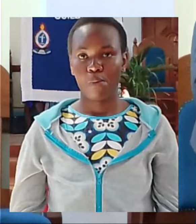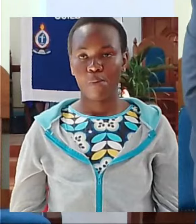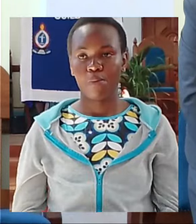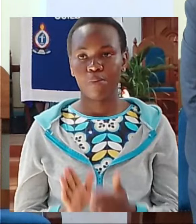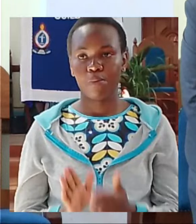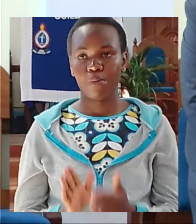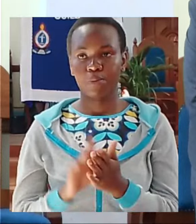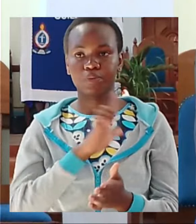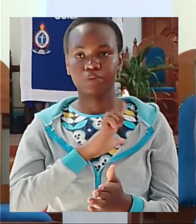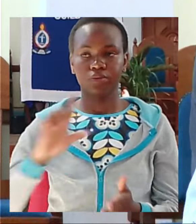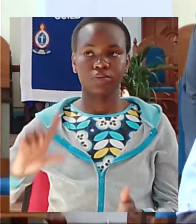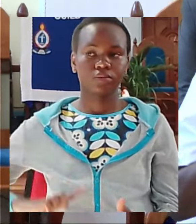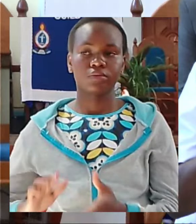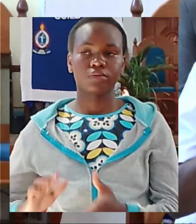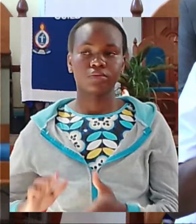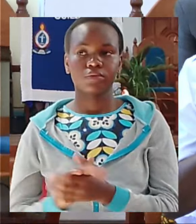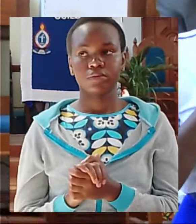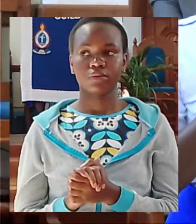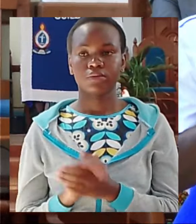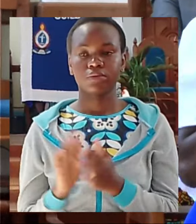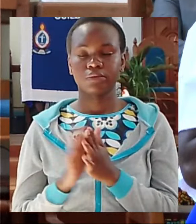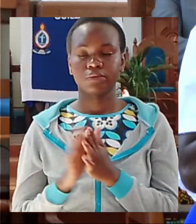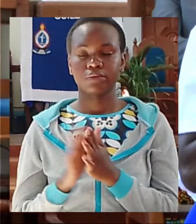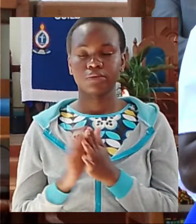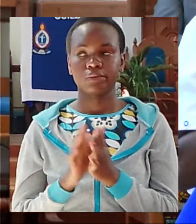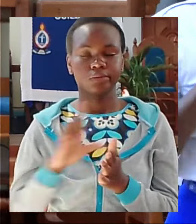Praise the Lord. Praise the Lord.